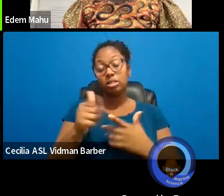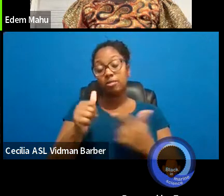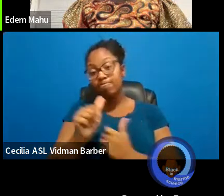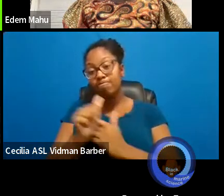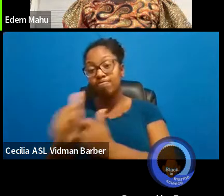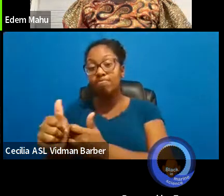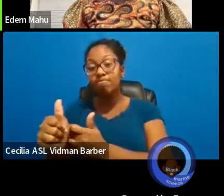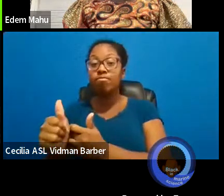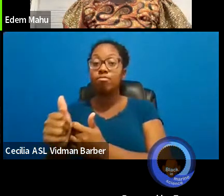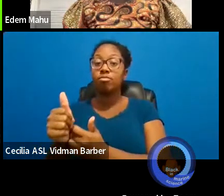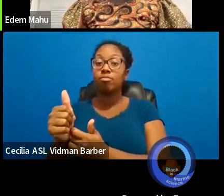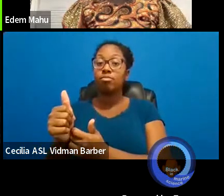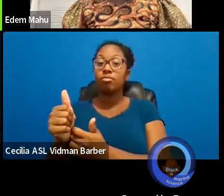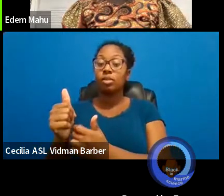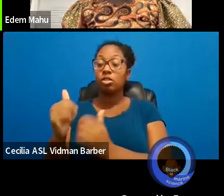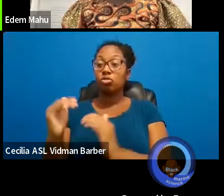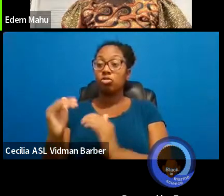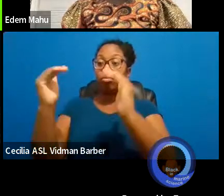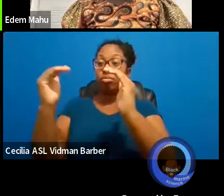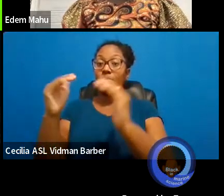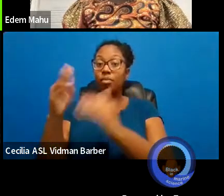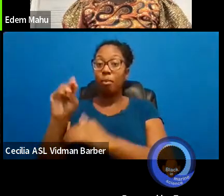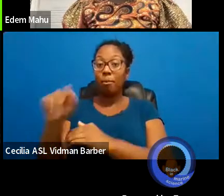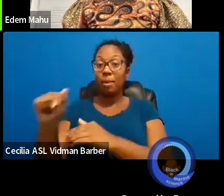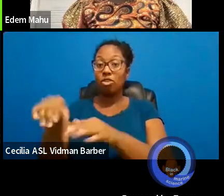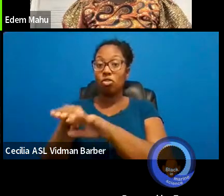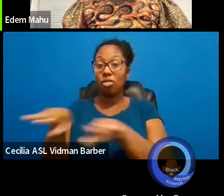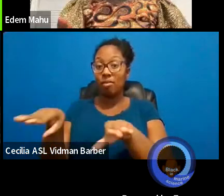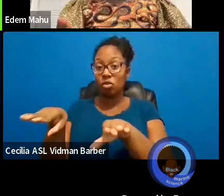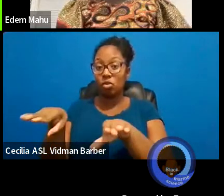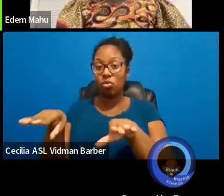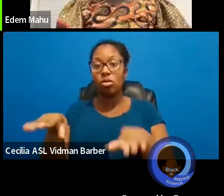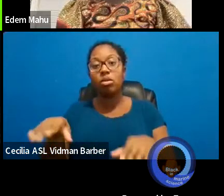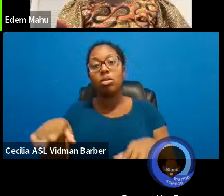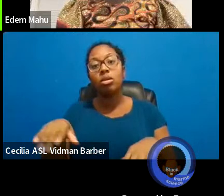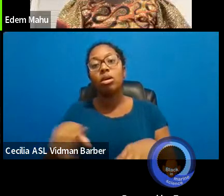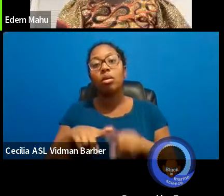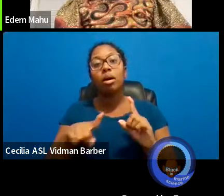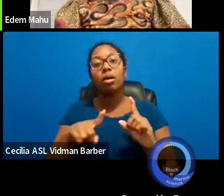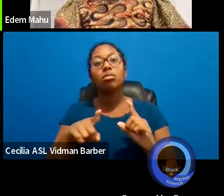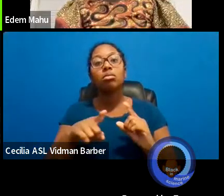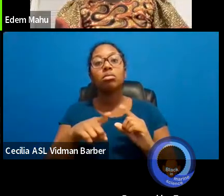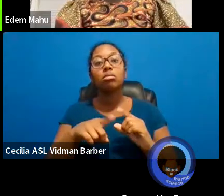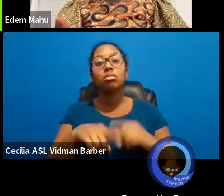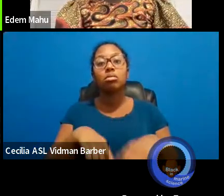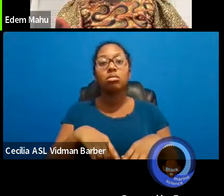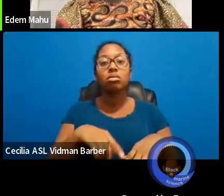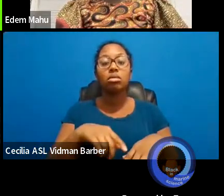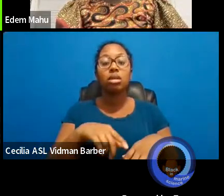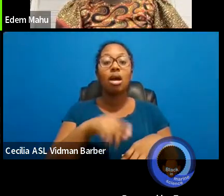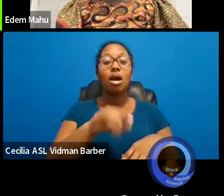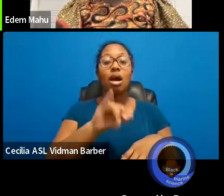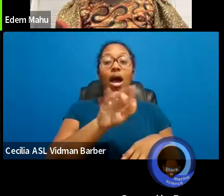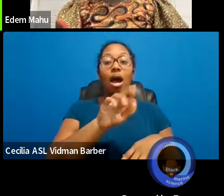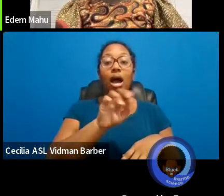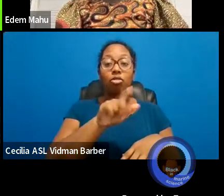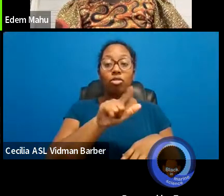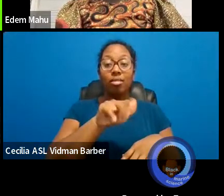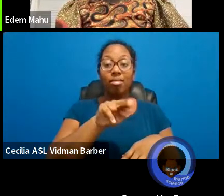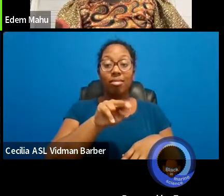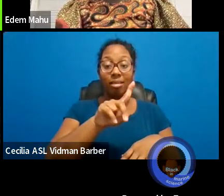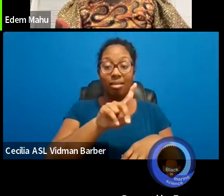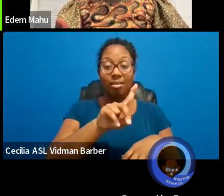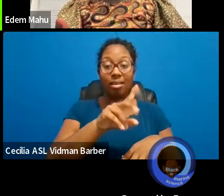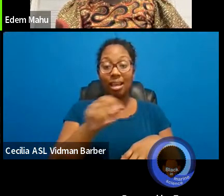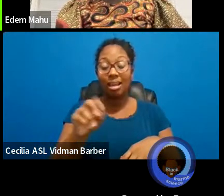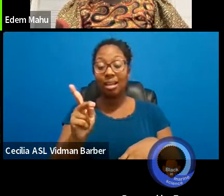education to the master's level. But I've received offers. I received an offer from Italy and Ireland, and even in